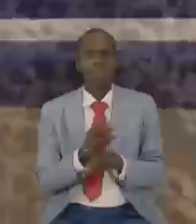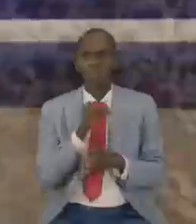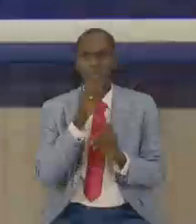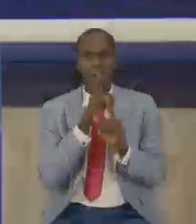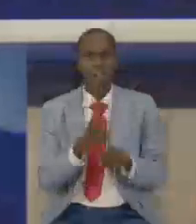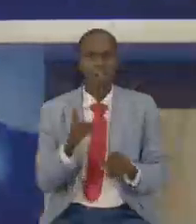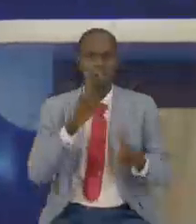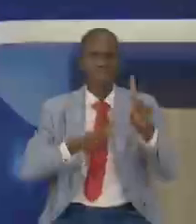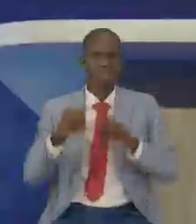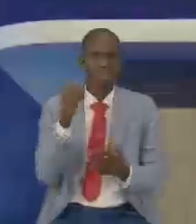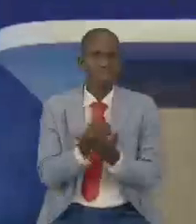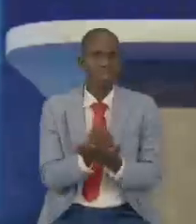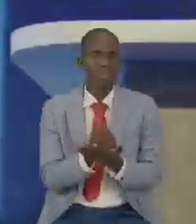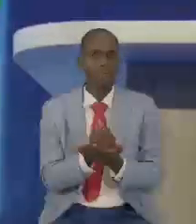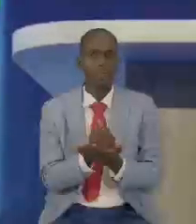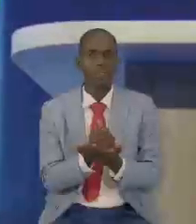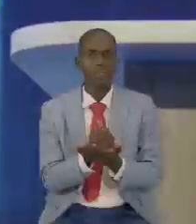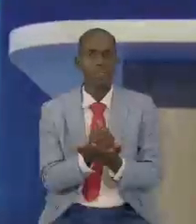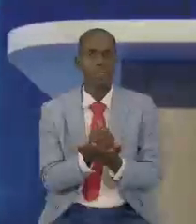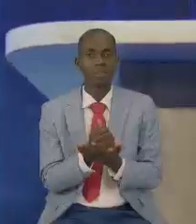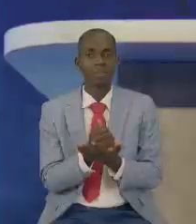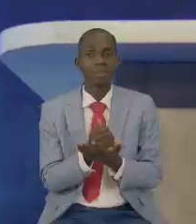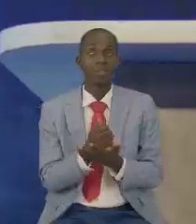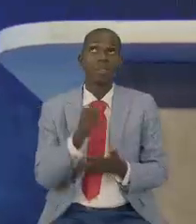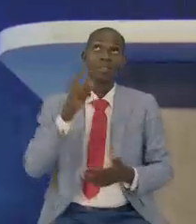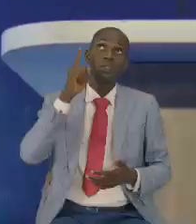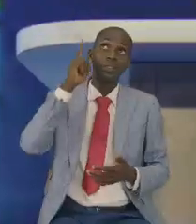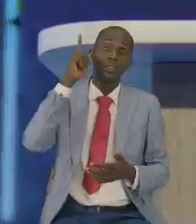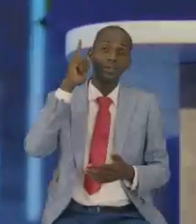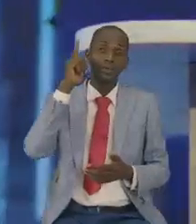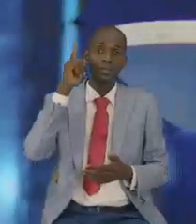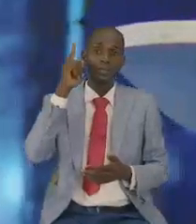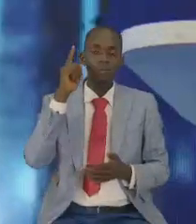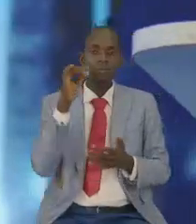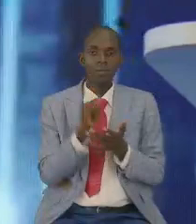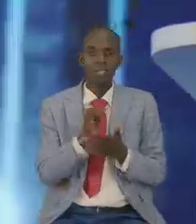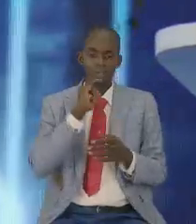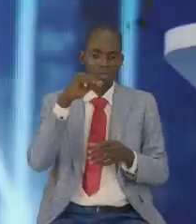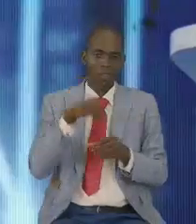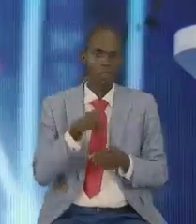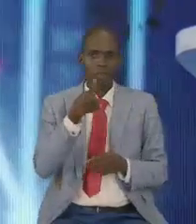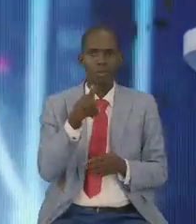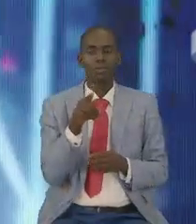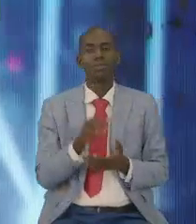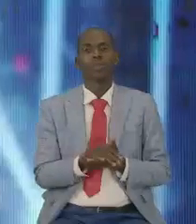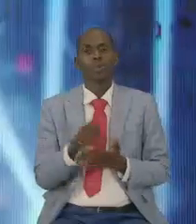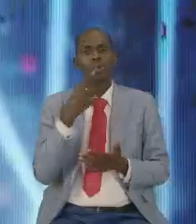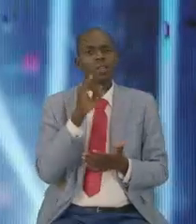He that is in you. Who is that? The lion of the tribe of Judah.